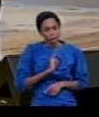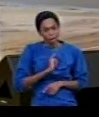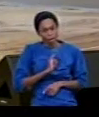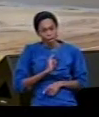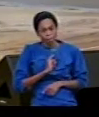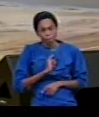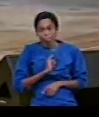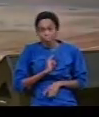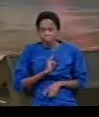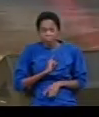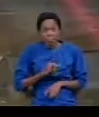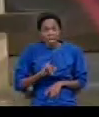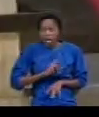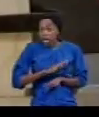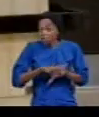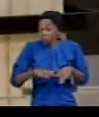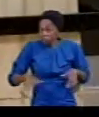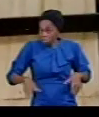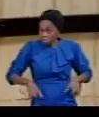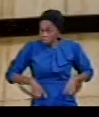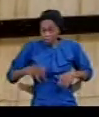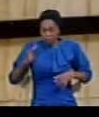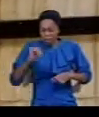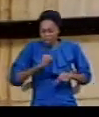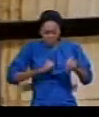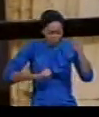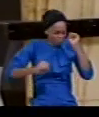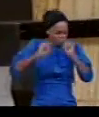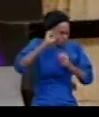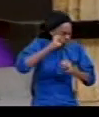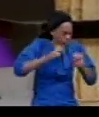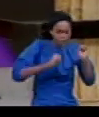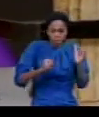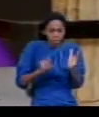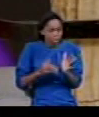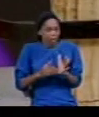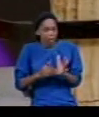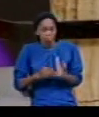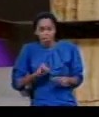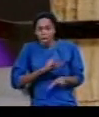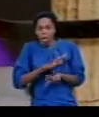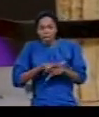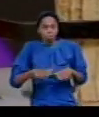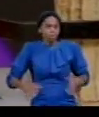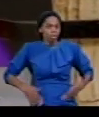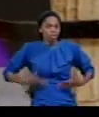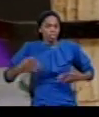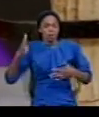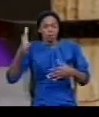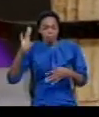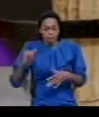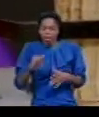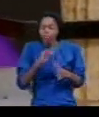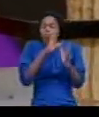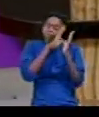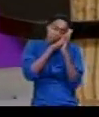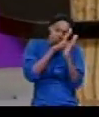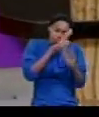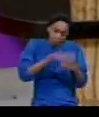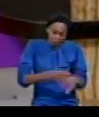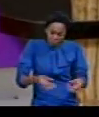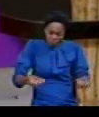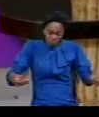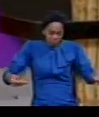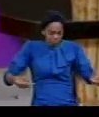I don't live by struggling anymore. I don't live by sleeping on hard ground anymore. I